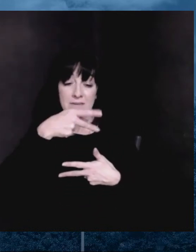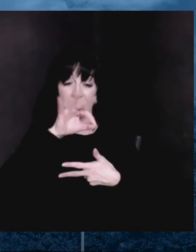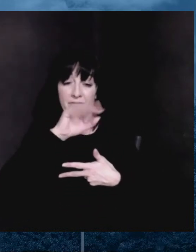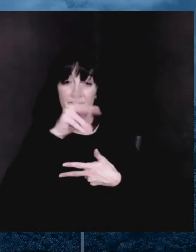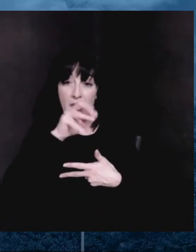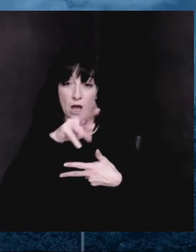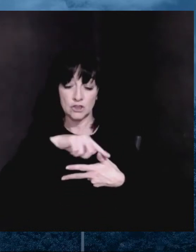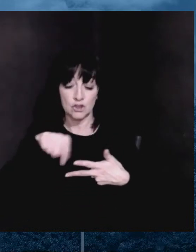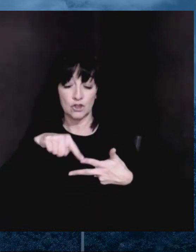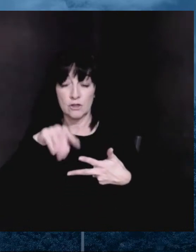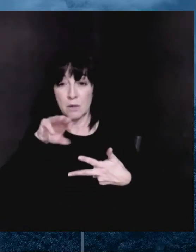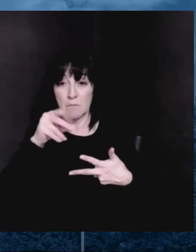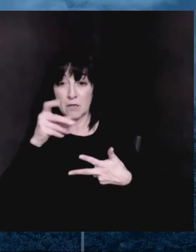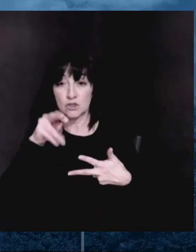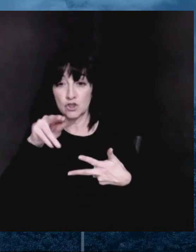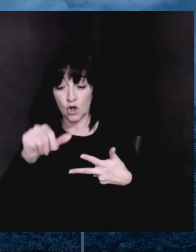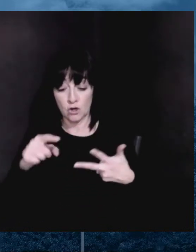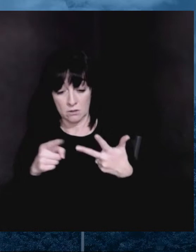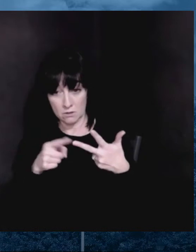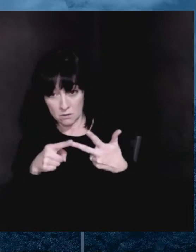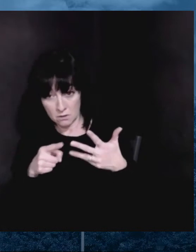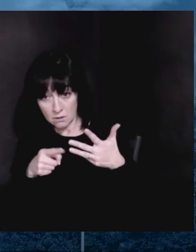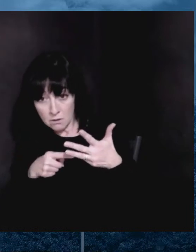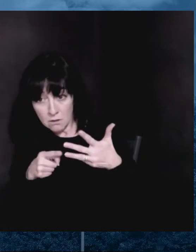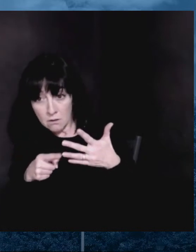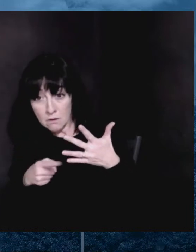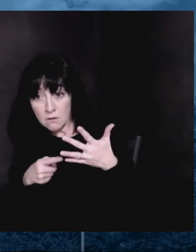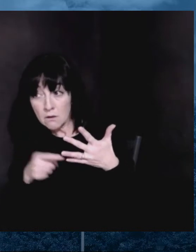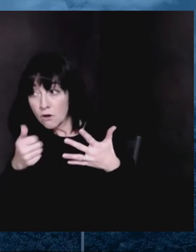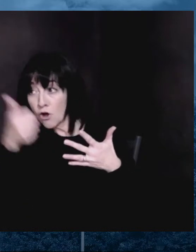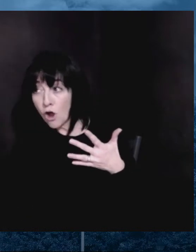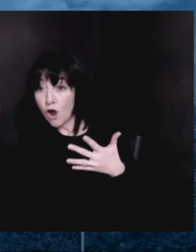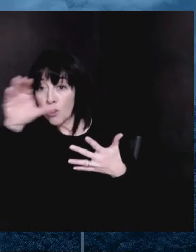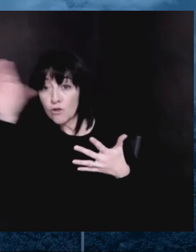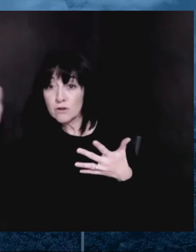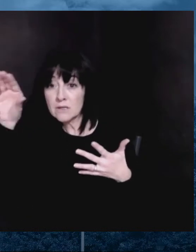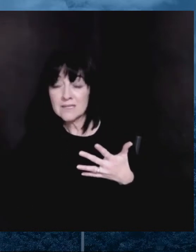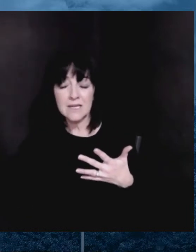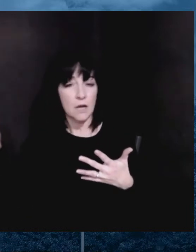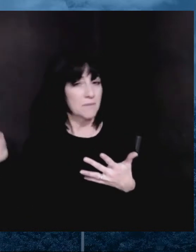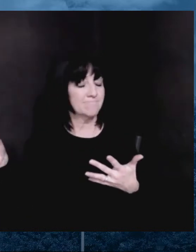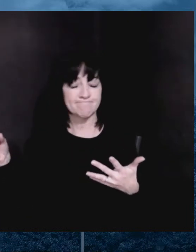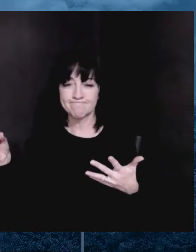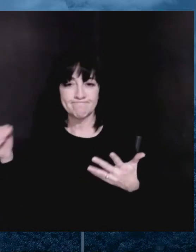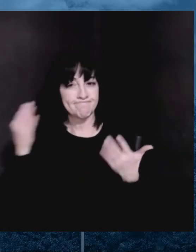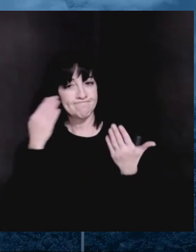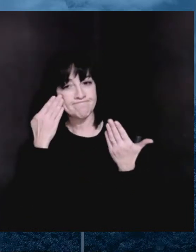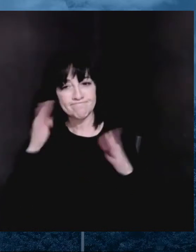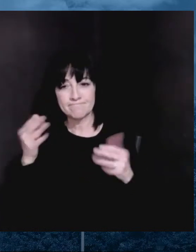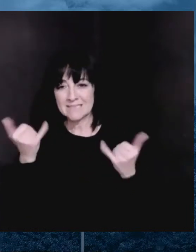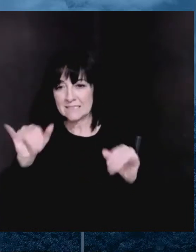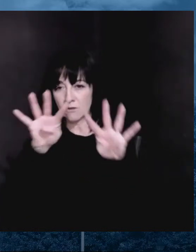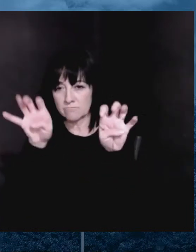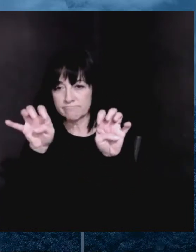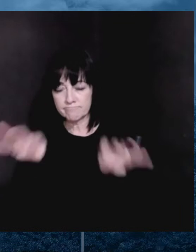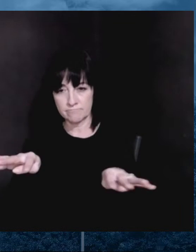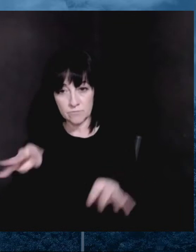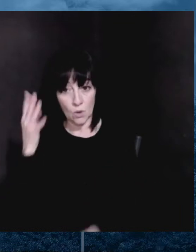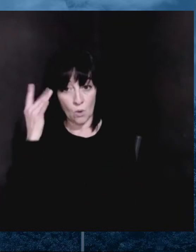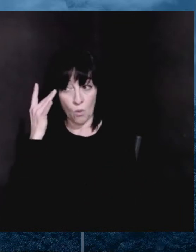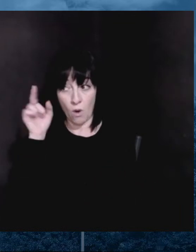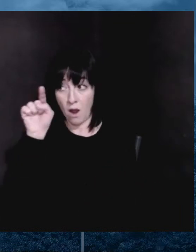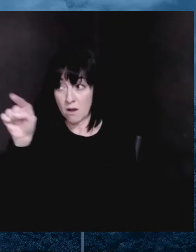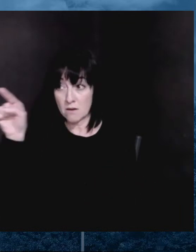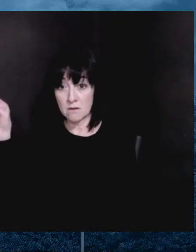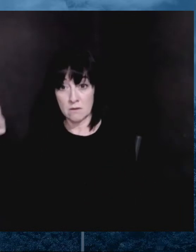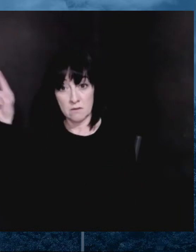now. There are no other vaccines that have completed clinical trials or submitted for emergency use authorization. There are a